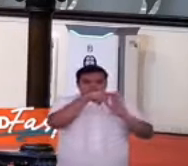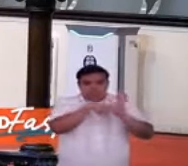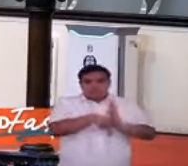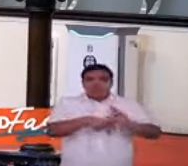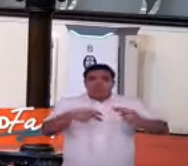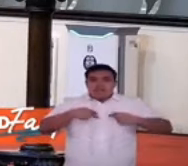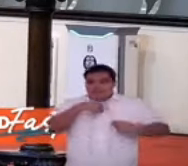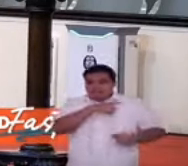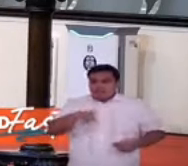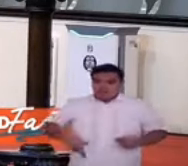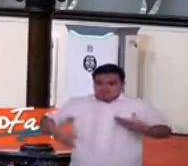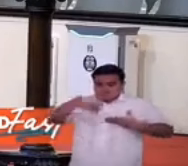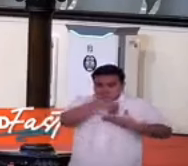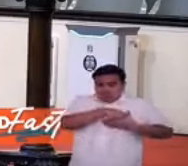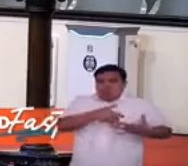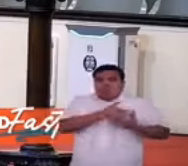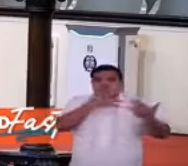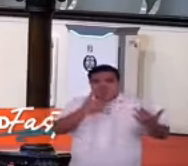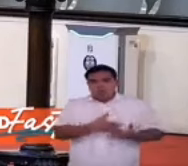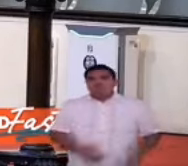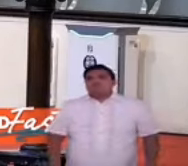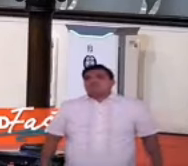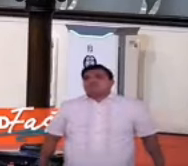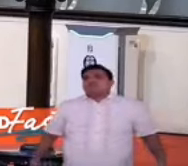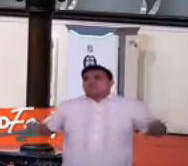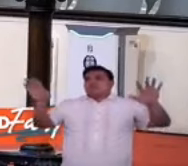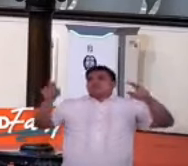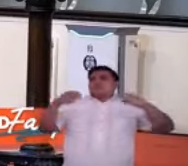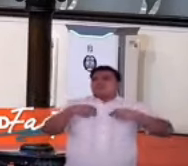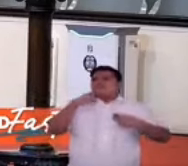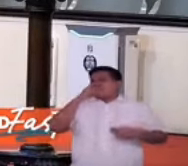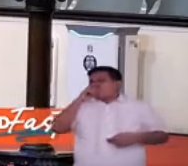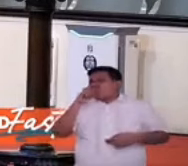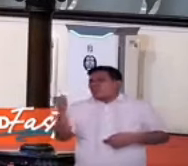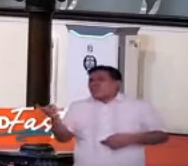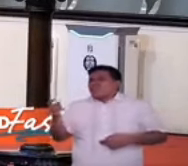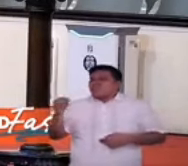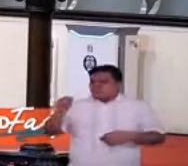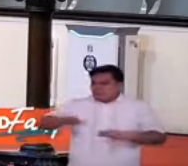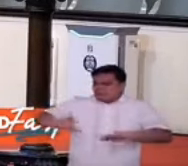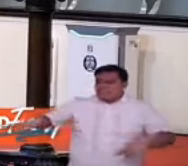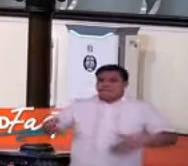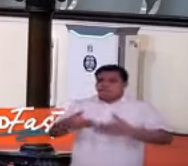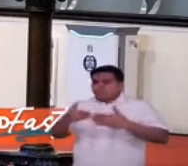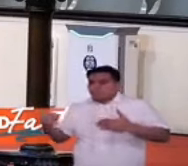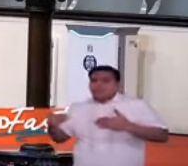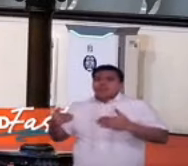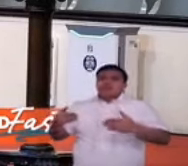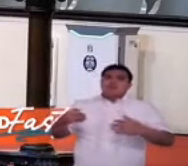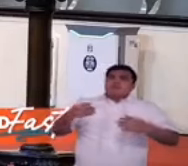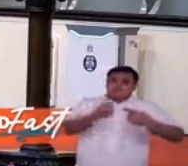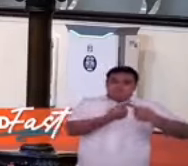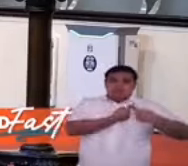will have the Lord in his heart. Oh, someone asked, how old should a child be before that child is brought